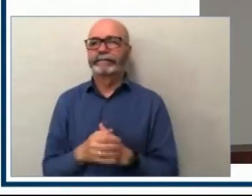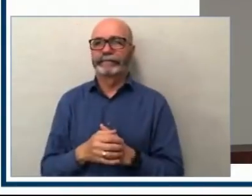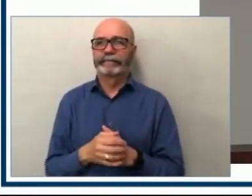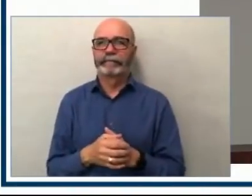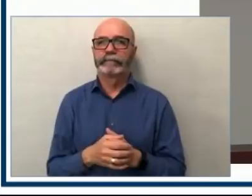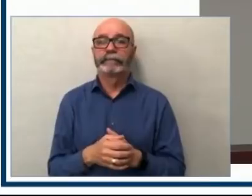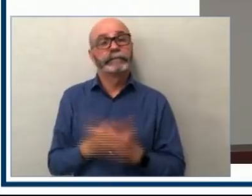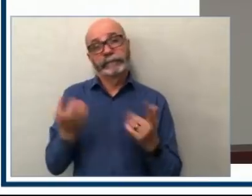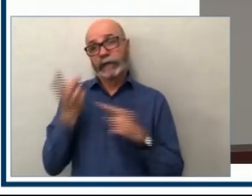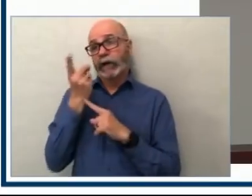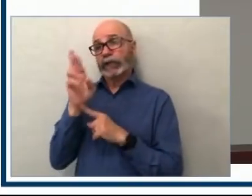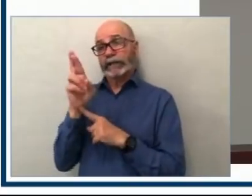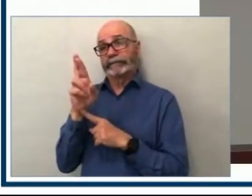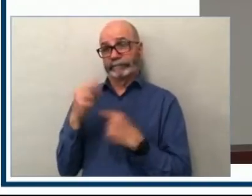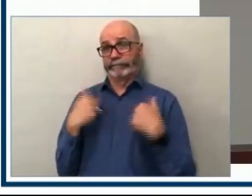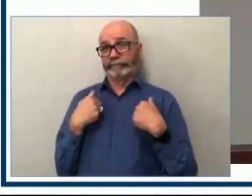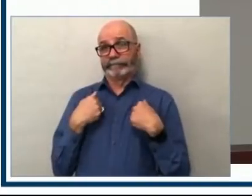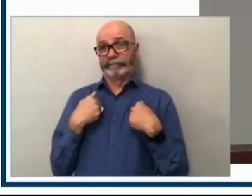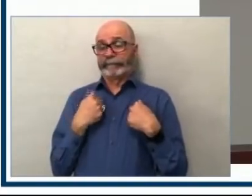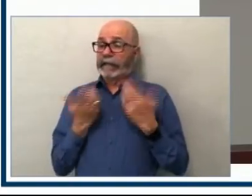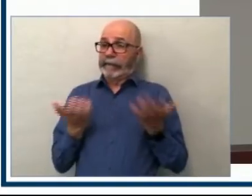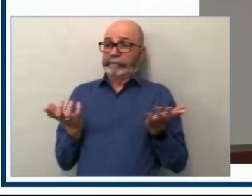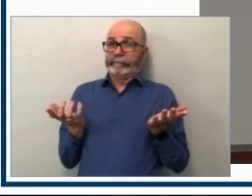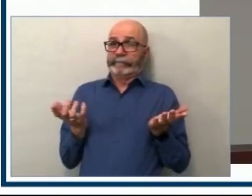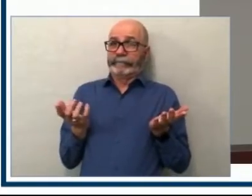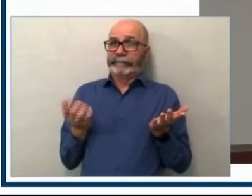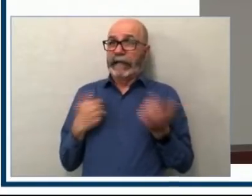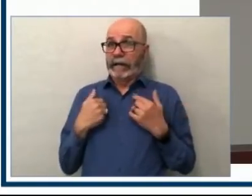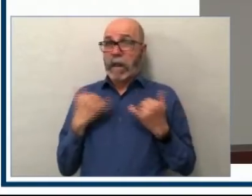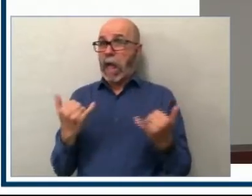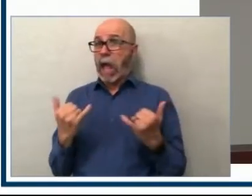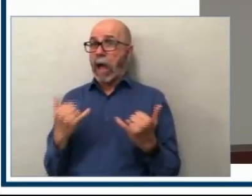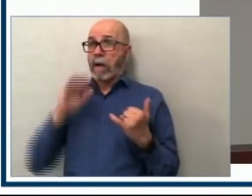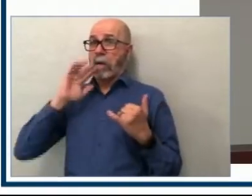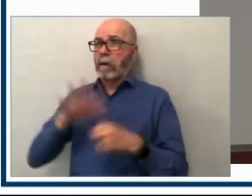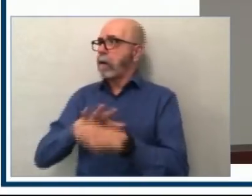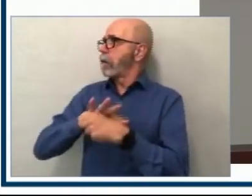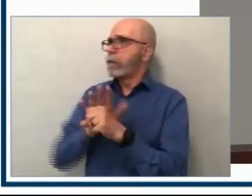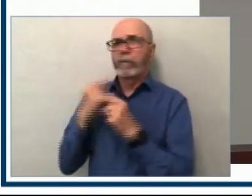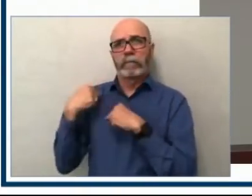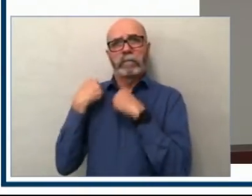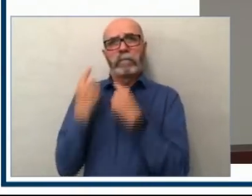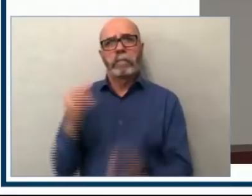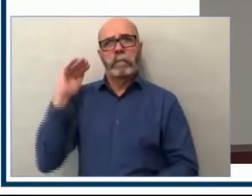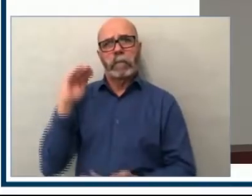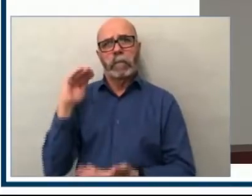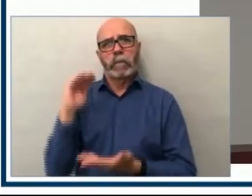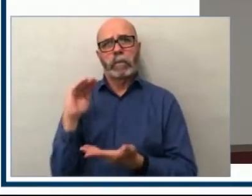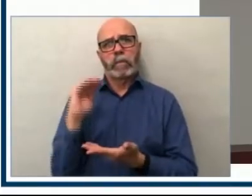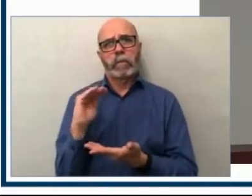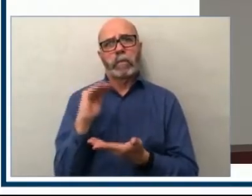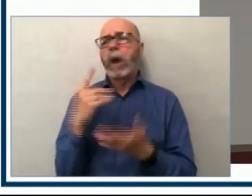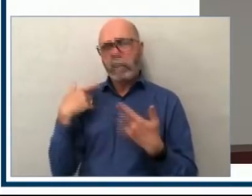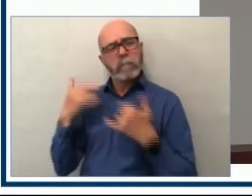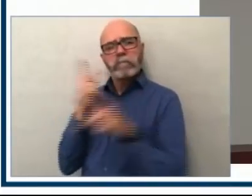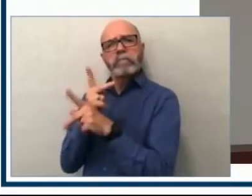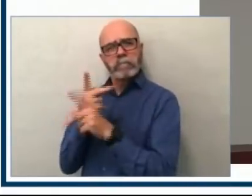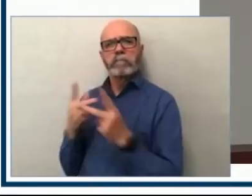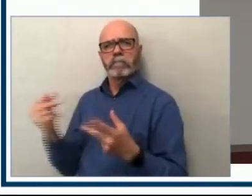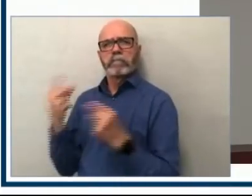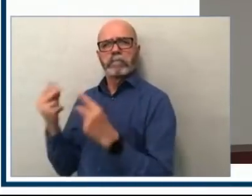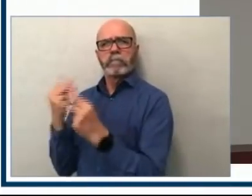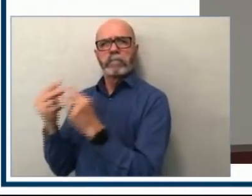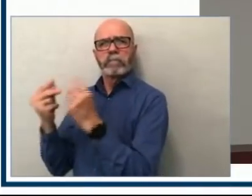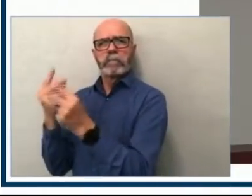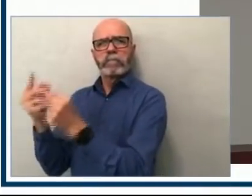epidemiology changes substantively, or there is good, solid evidence around